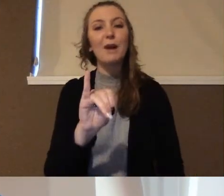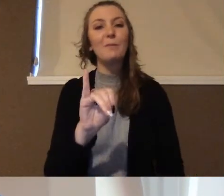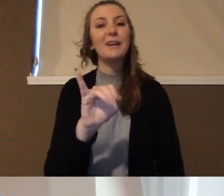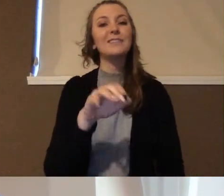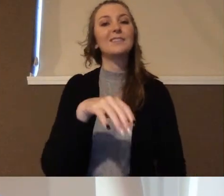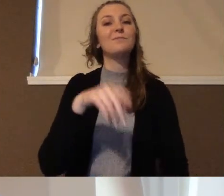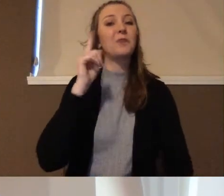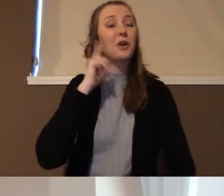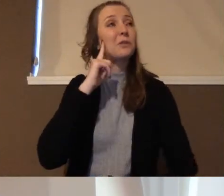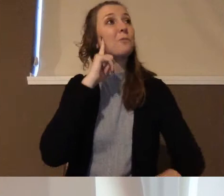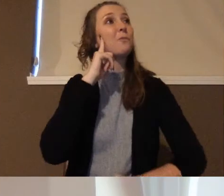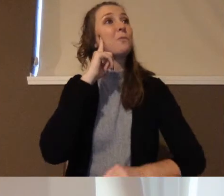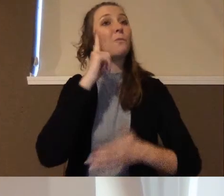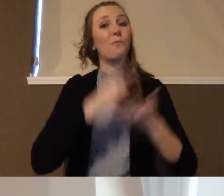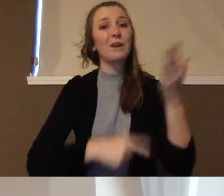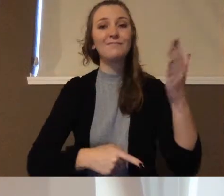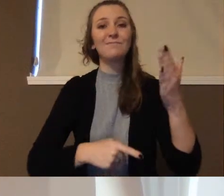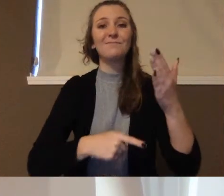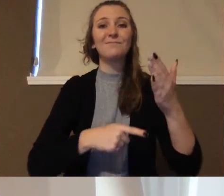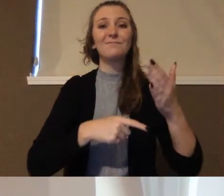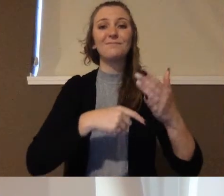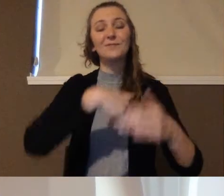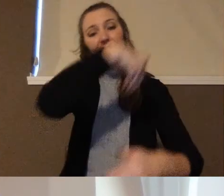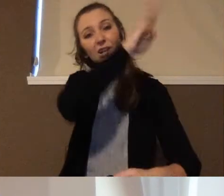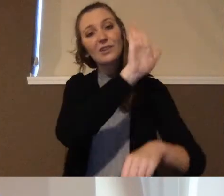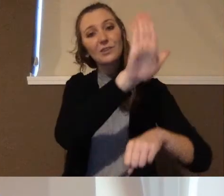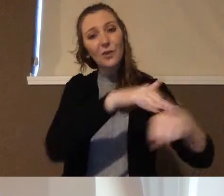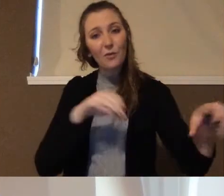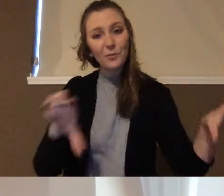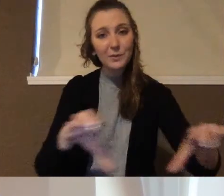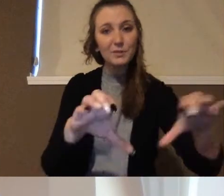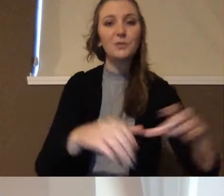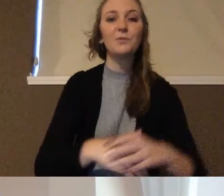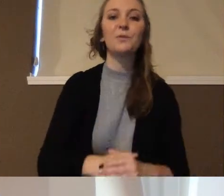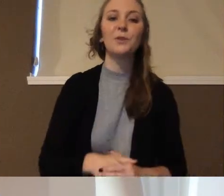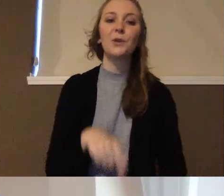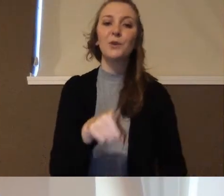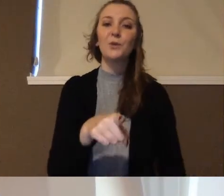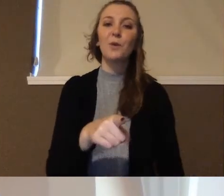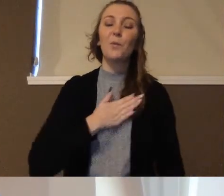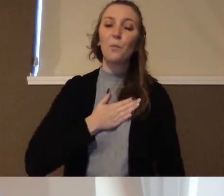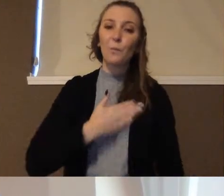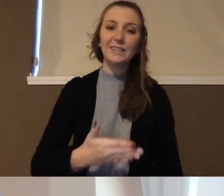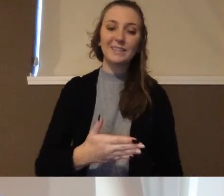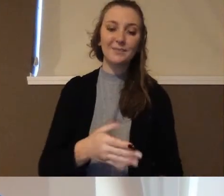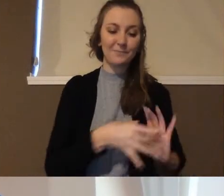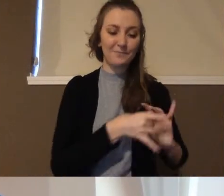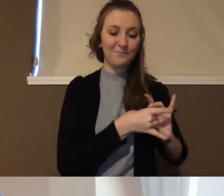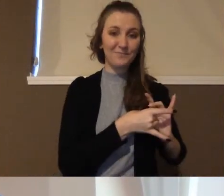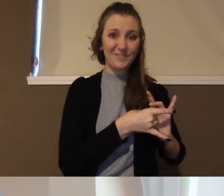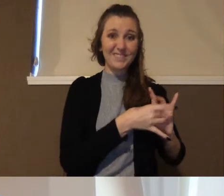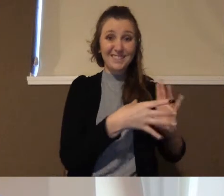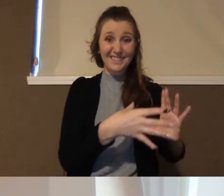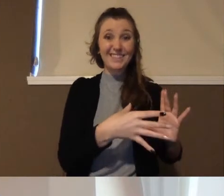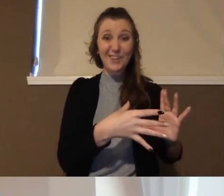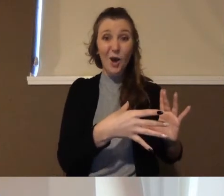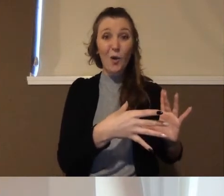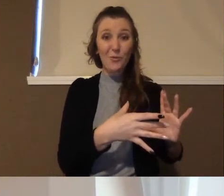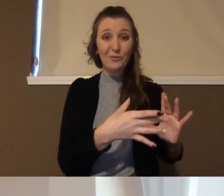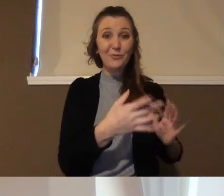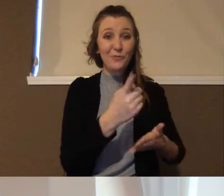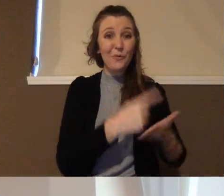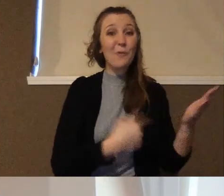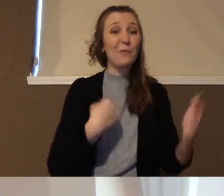century. To be willing to let go of what we've always heard God's will